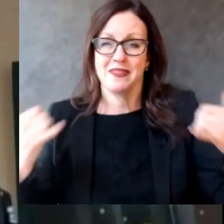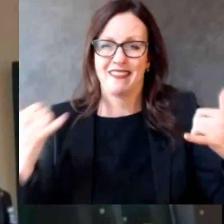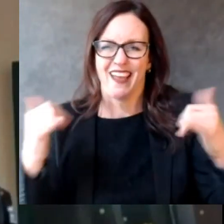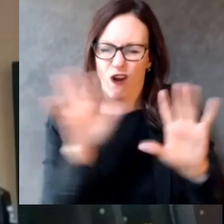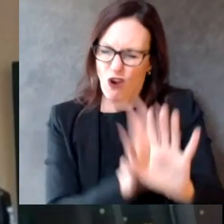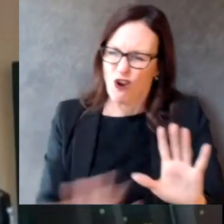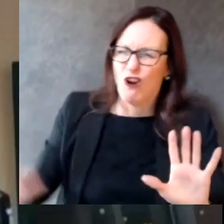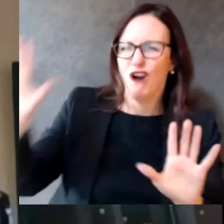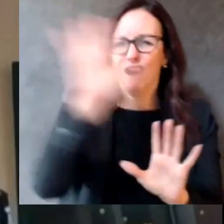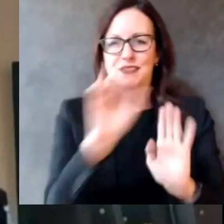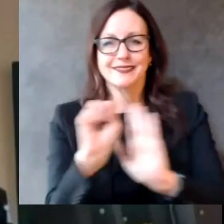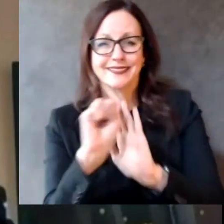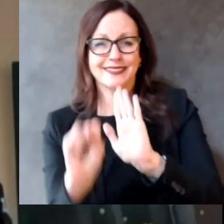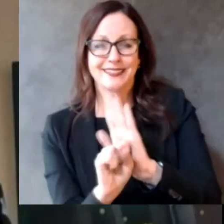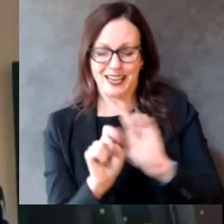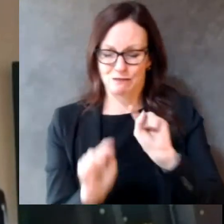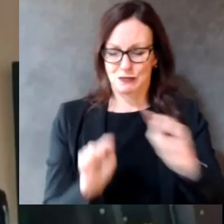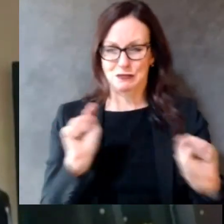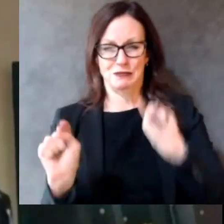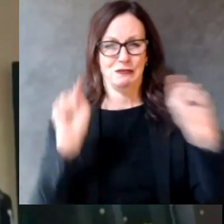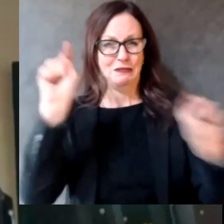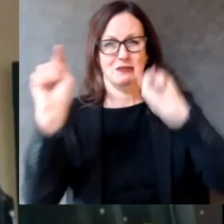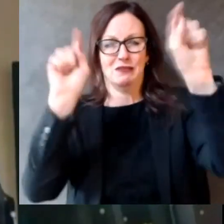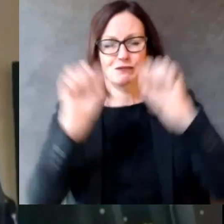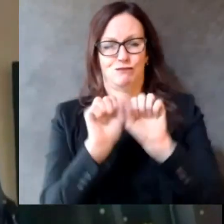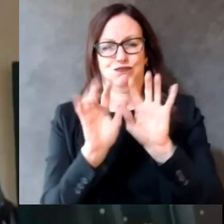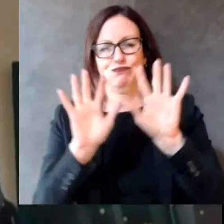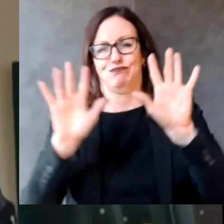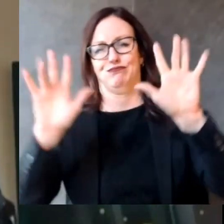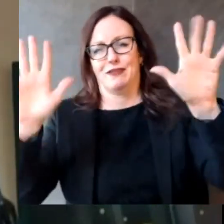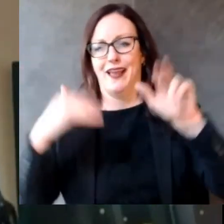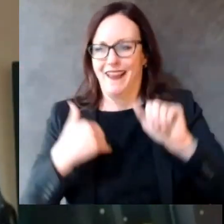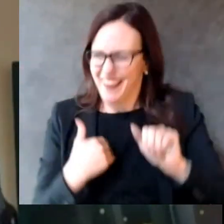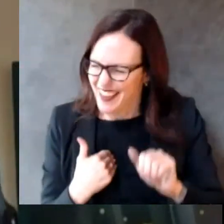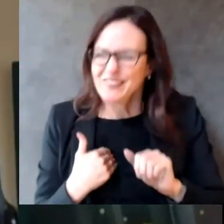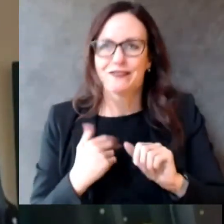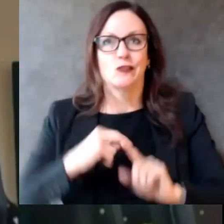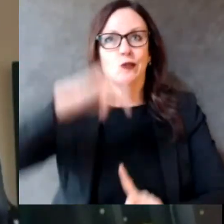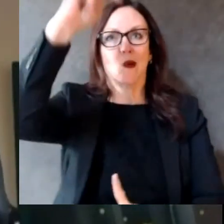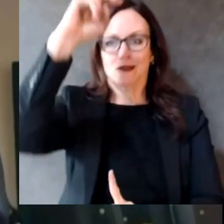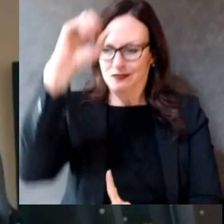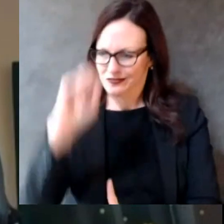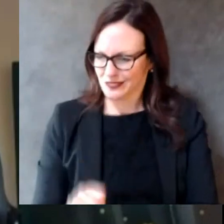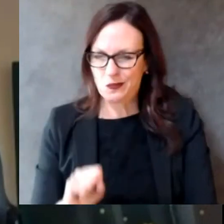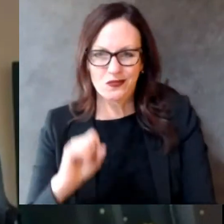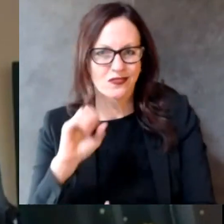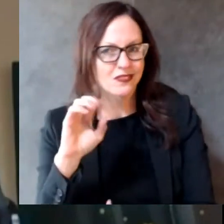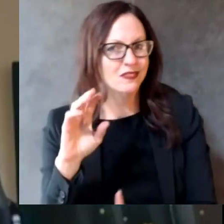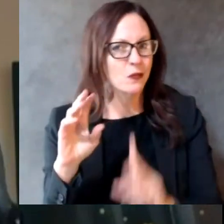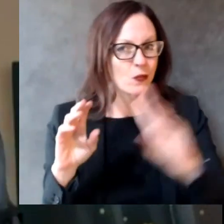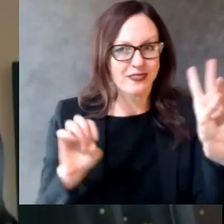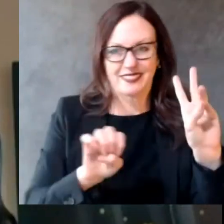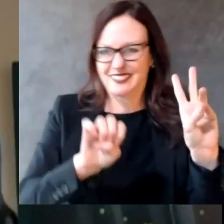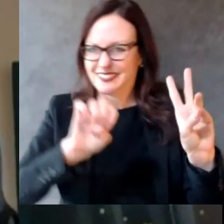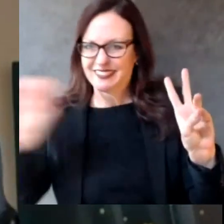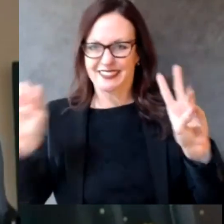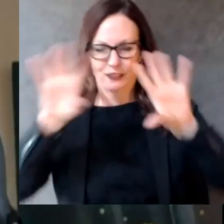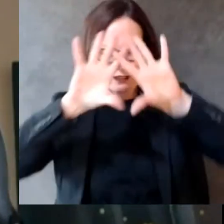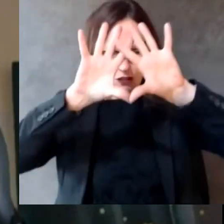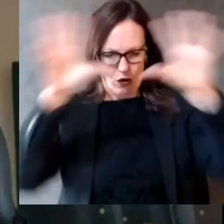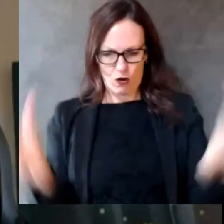Crosse, Marathon, Racine, and Rock counties, all of them are taking walk-ins now, no